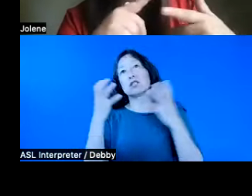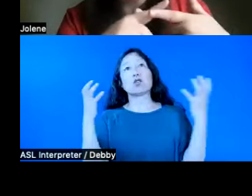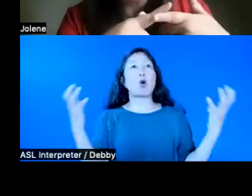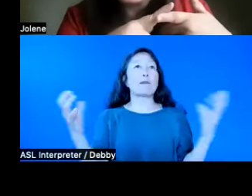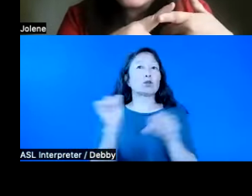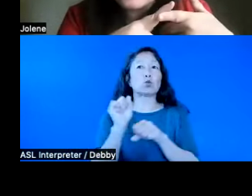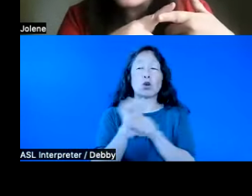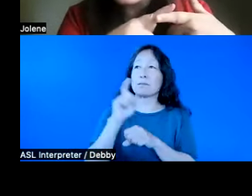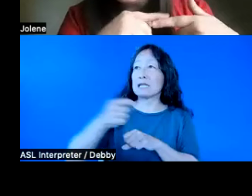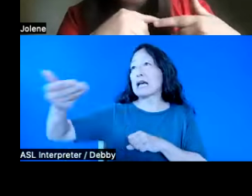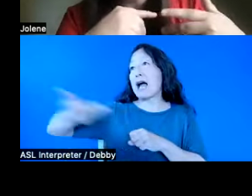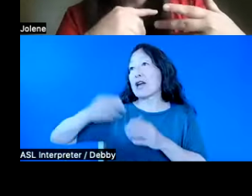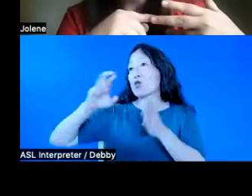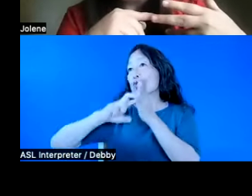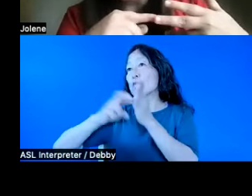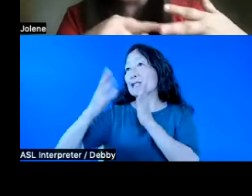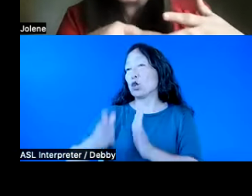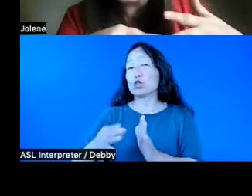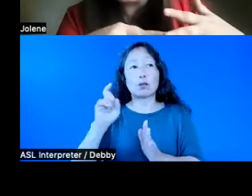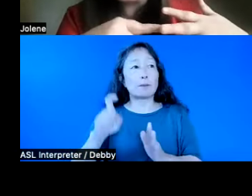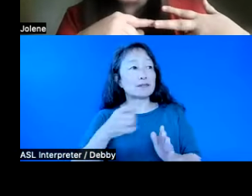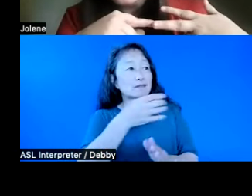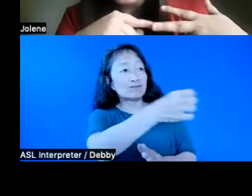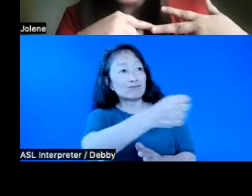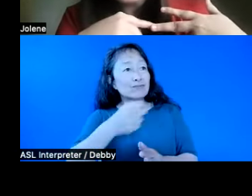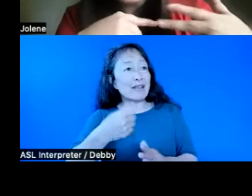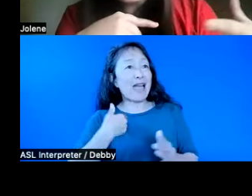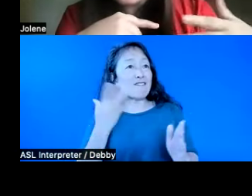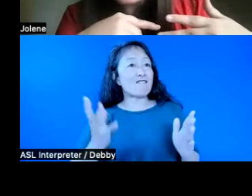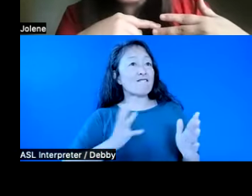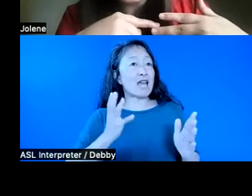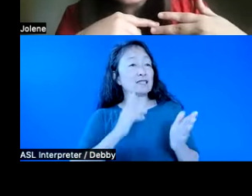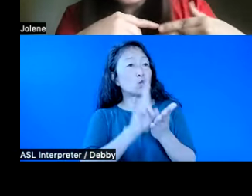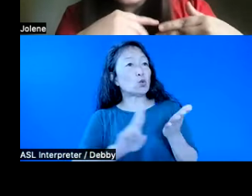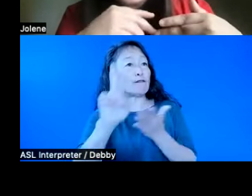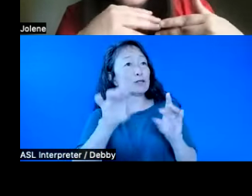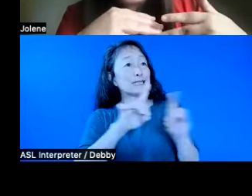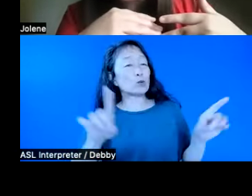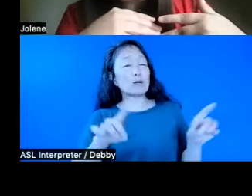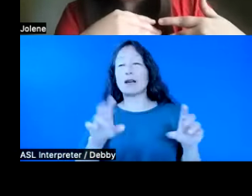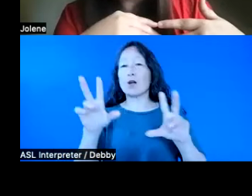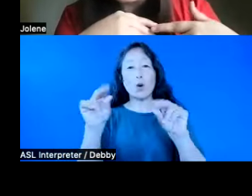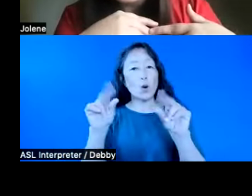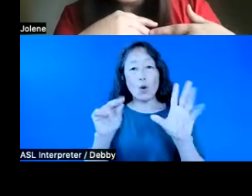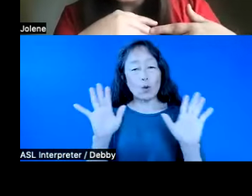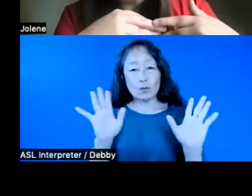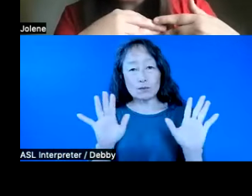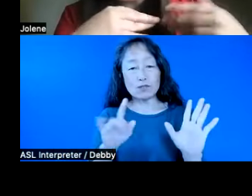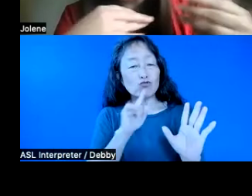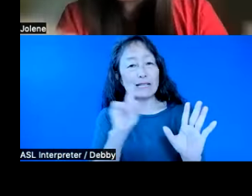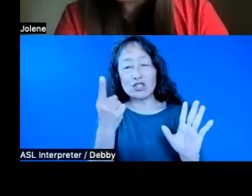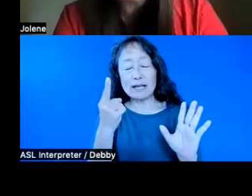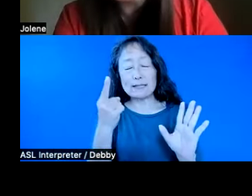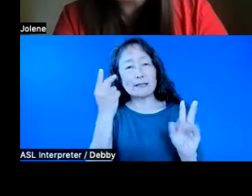and you have to have that university, you have to have all these fancy skills. But it's not. It's really seeing, did what we do work? And sometimes